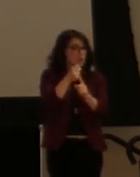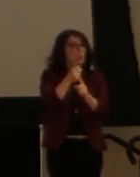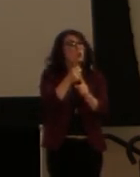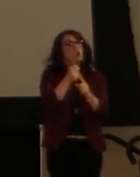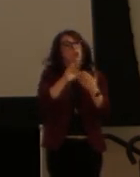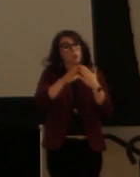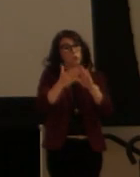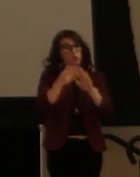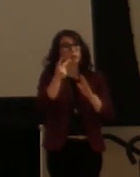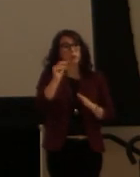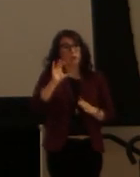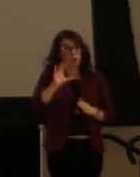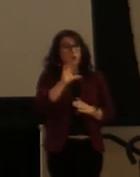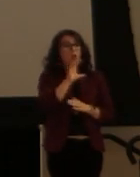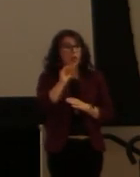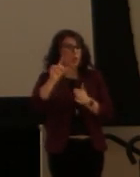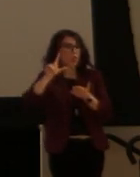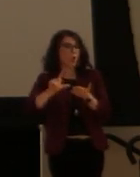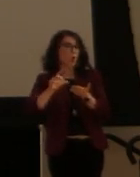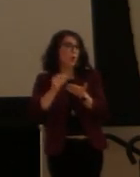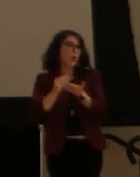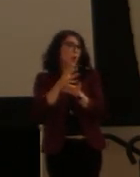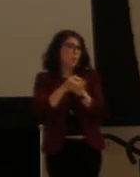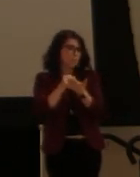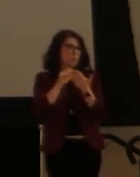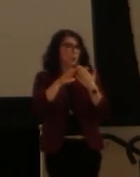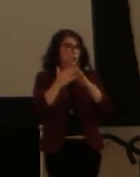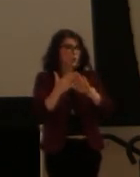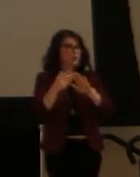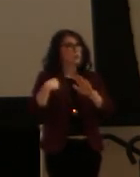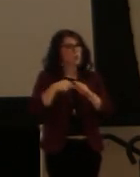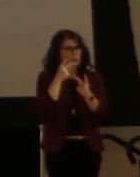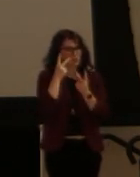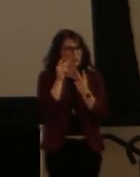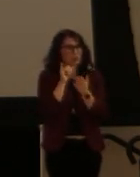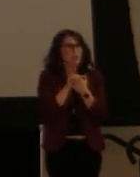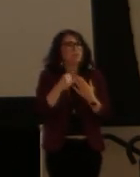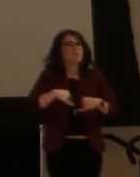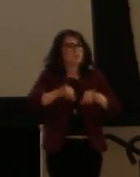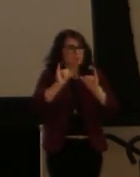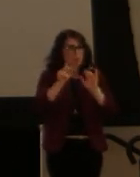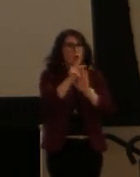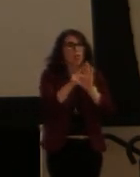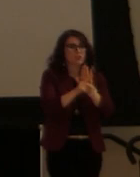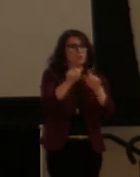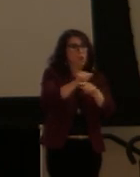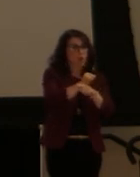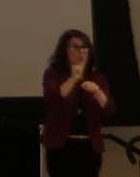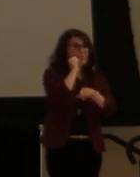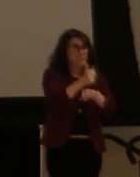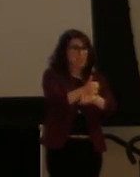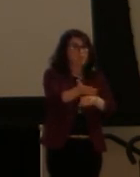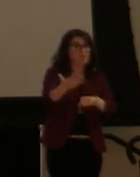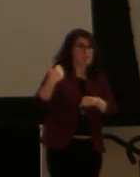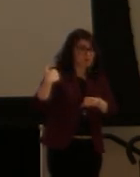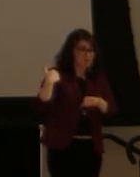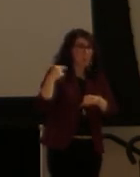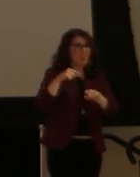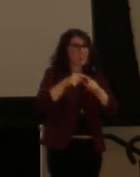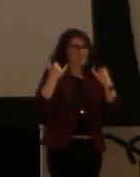and low-income communities. And we can see that the remnants of these policies and practices still exist